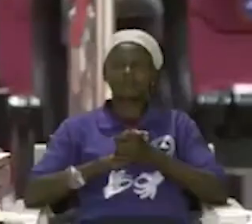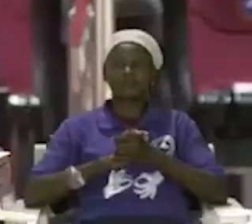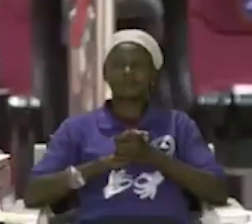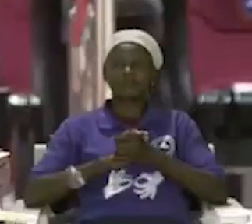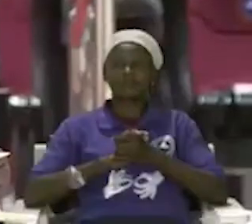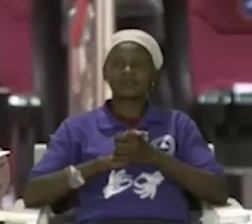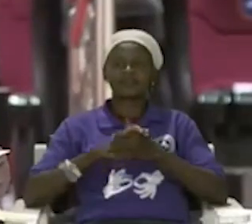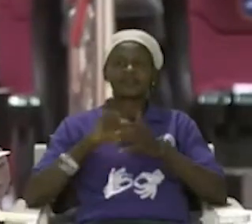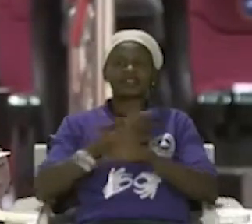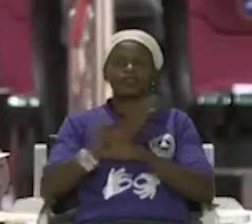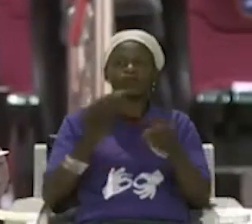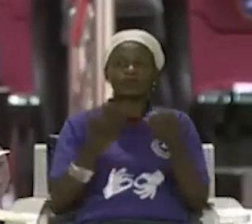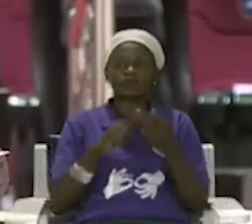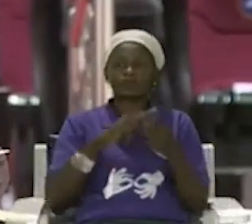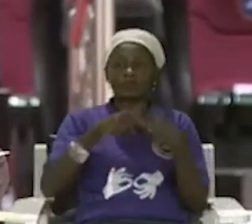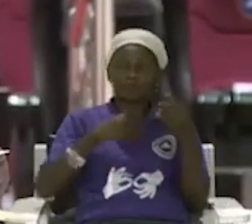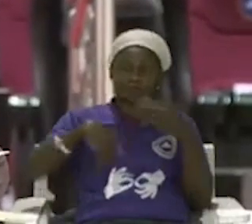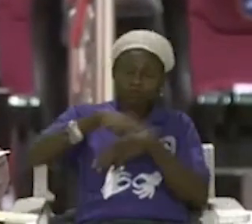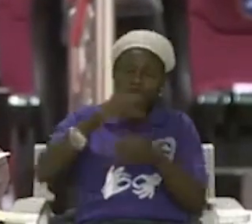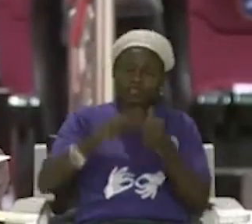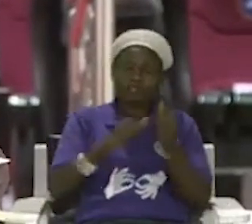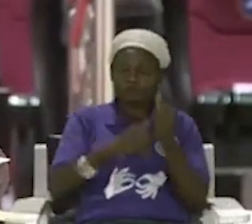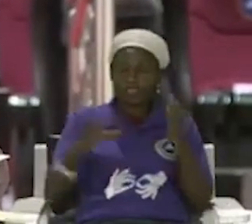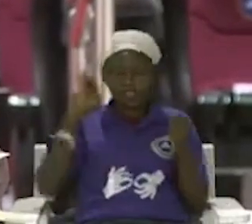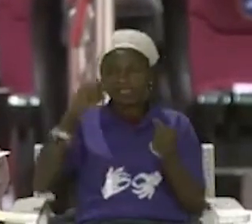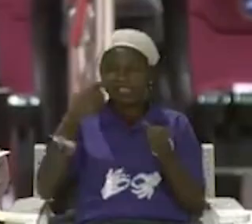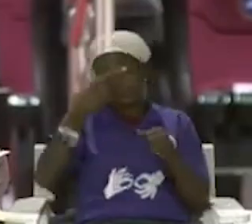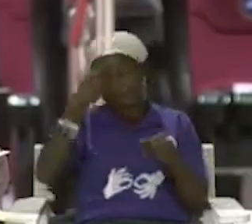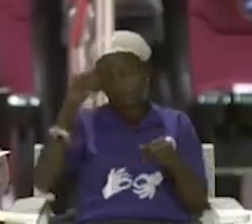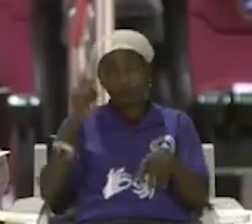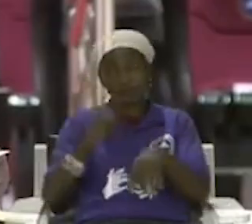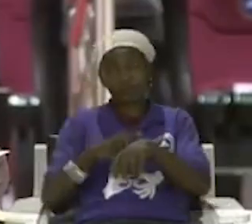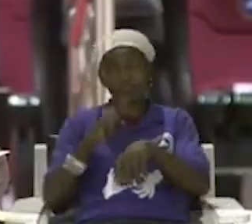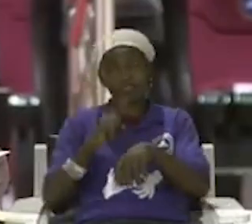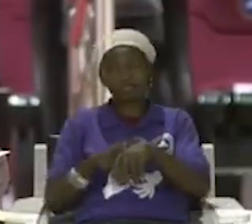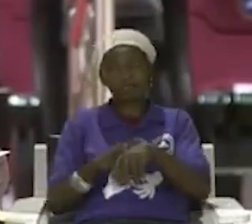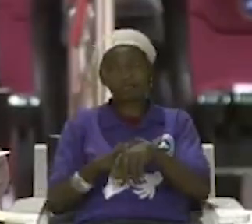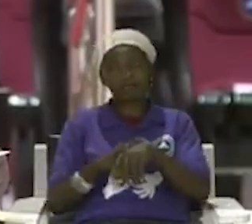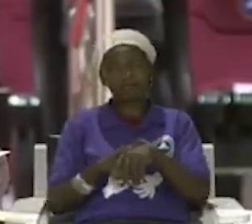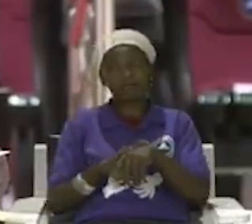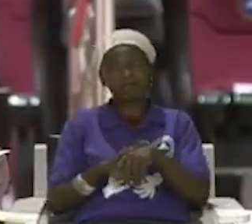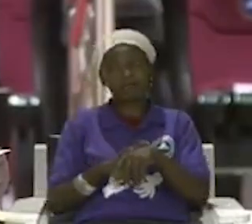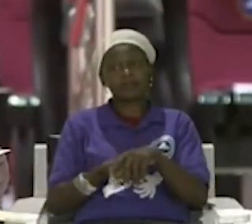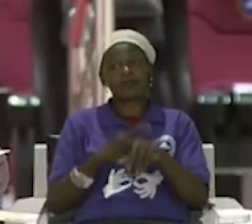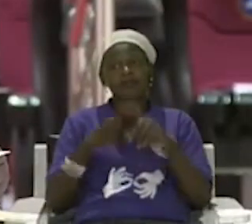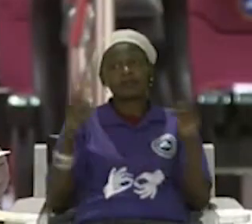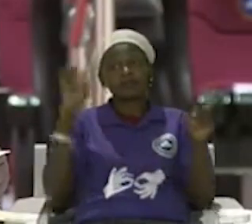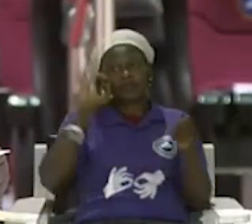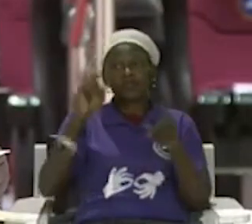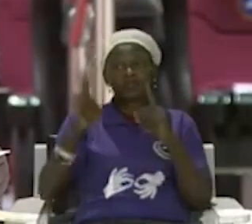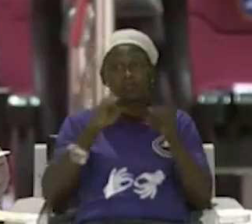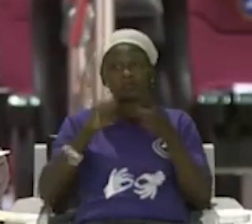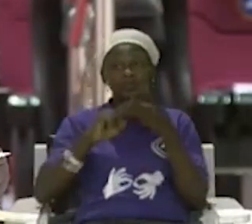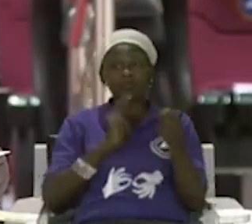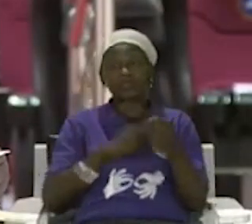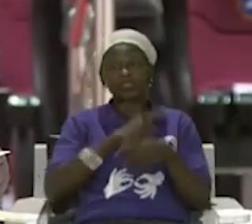I don't want to go over everything he said because of time, but he talked to us